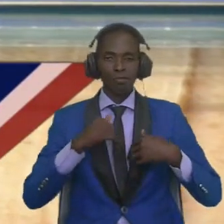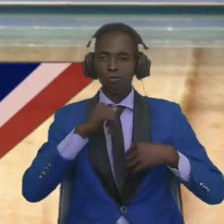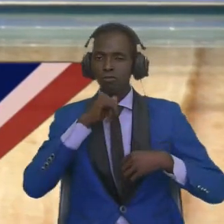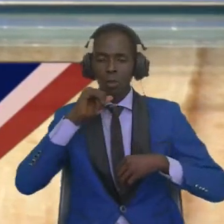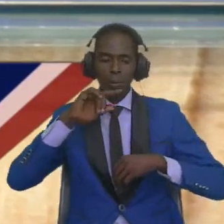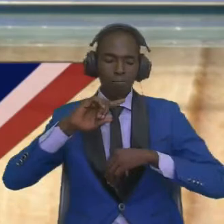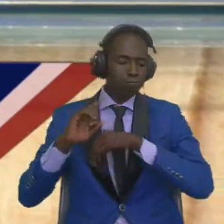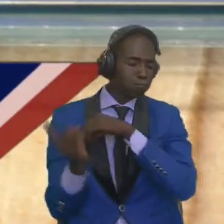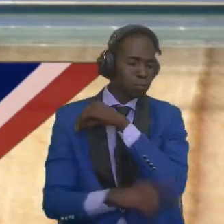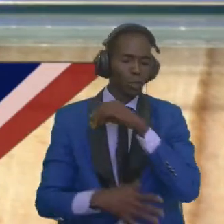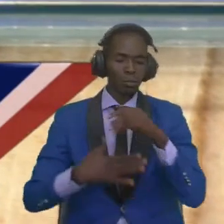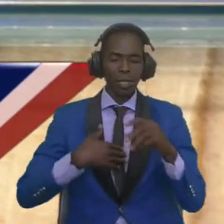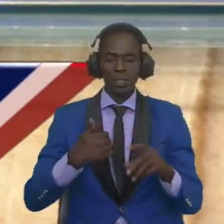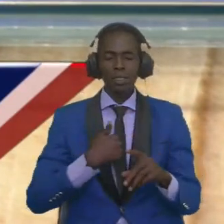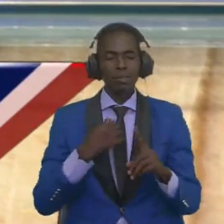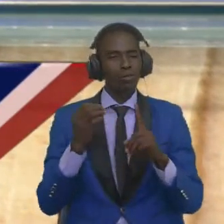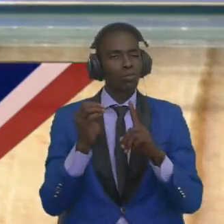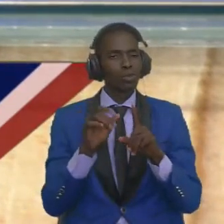my past sins.